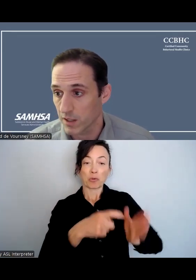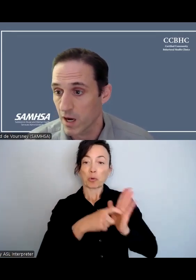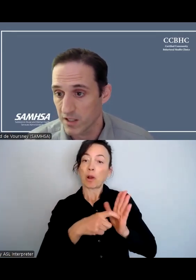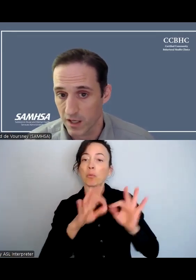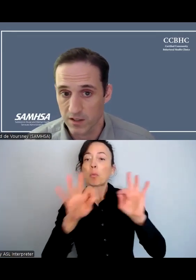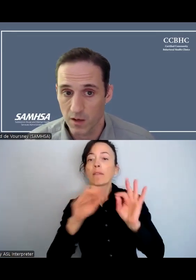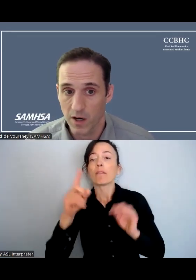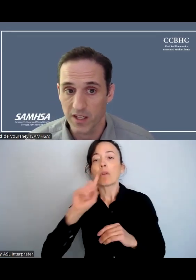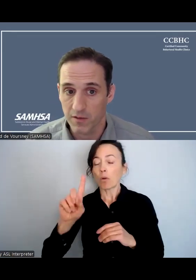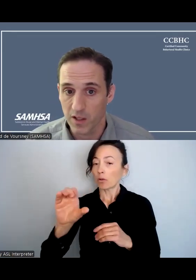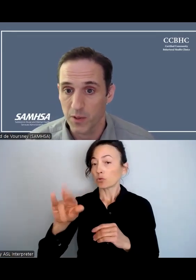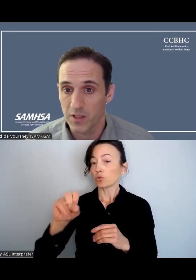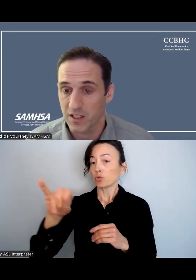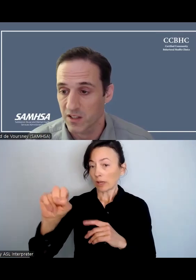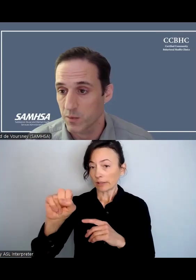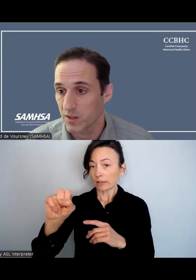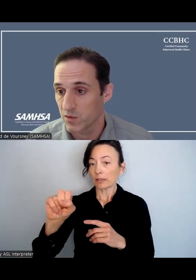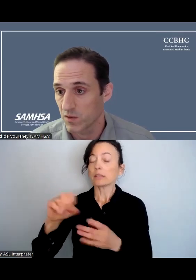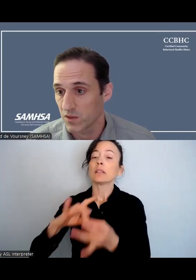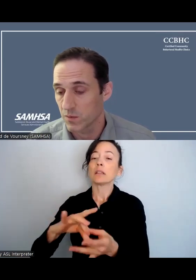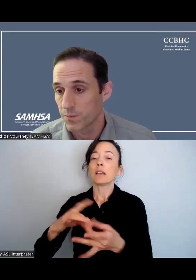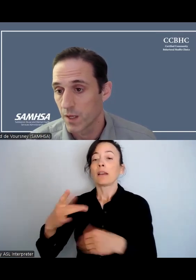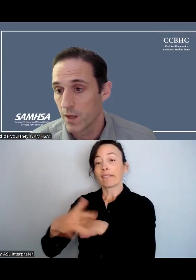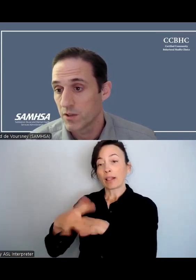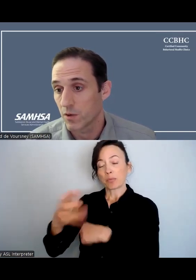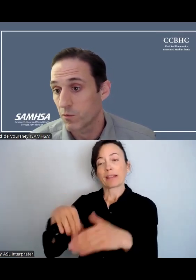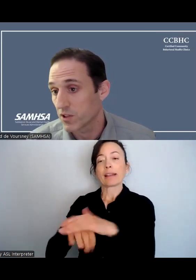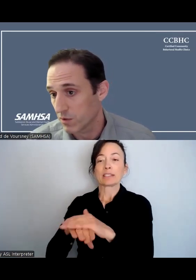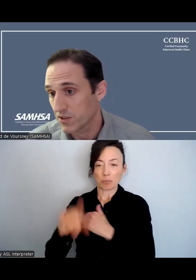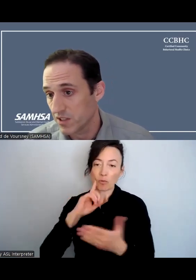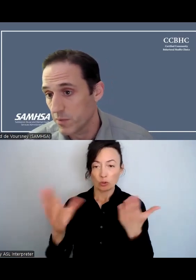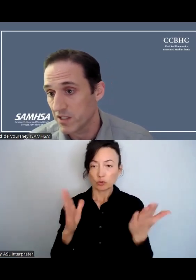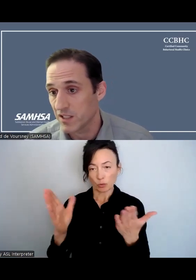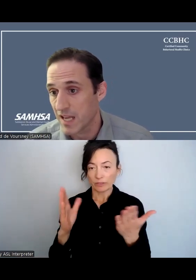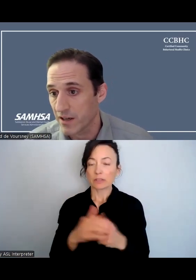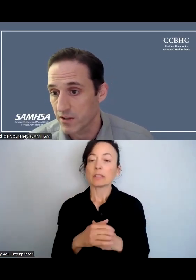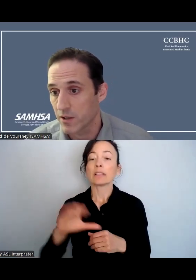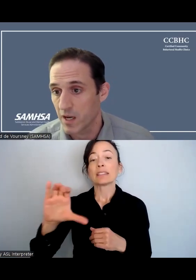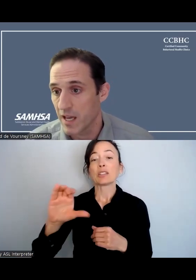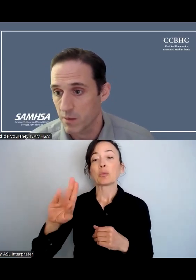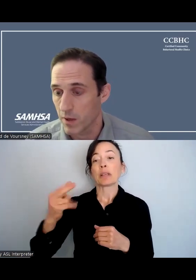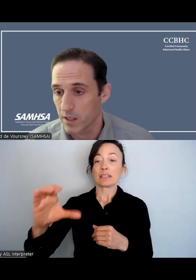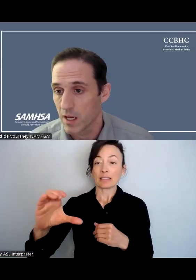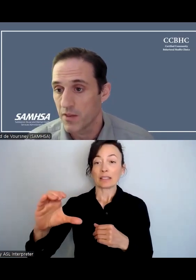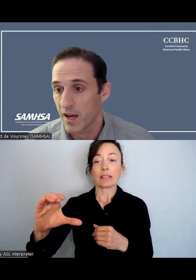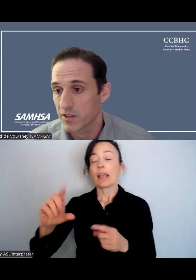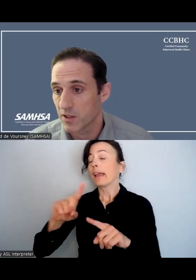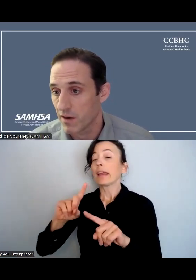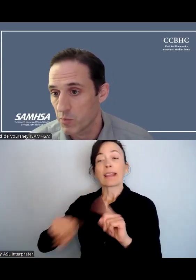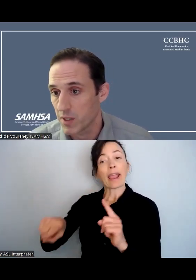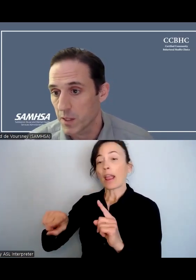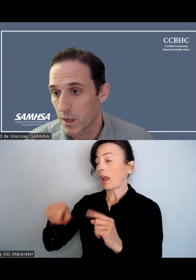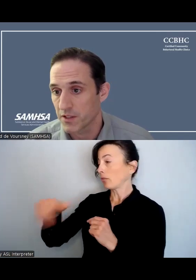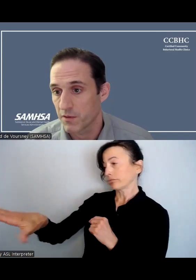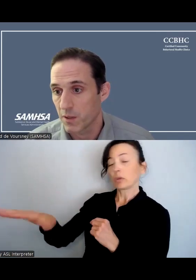crisis context around the availability and accessibility of services. So first of all, CCBHCs can't turn away anybody. They have to